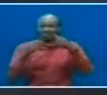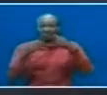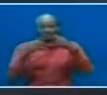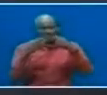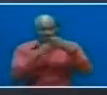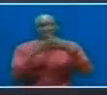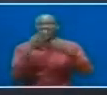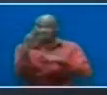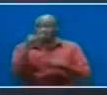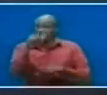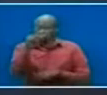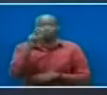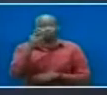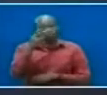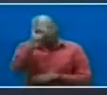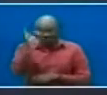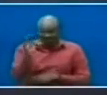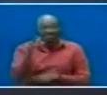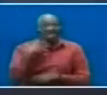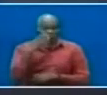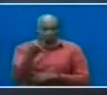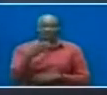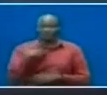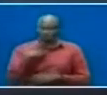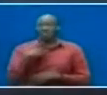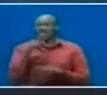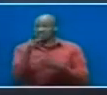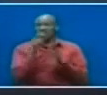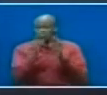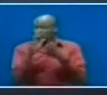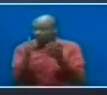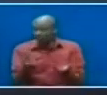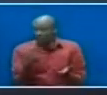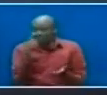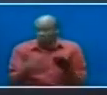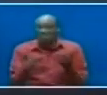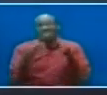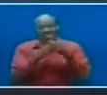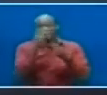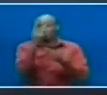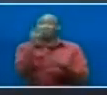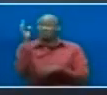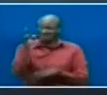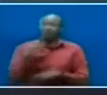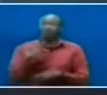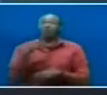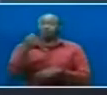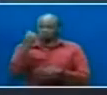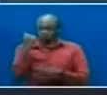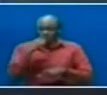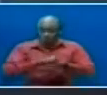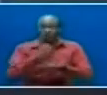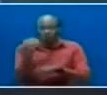a figure that we're talking about tonight, and other figures coming from NACADA. Now, that figure means that 82% of school-going children have